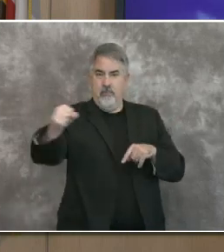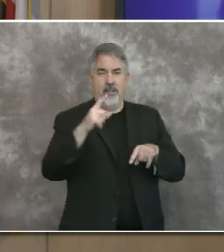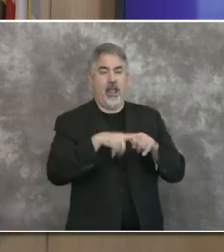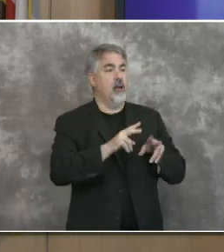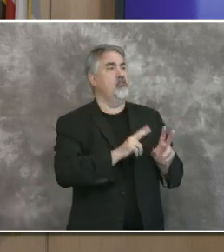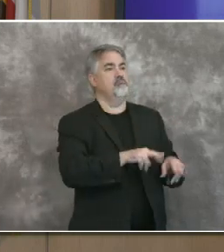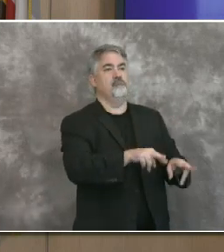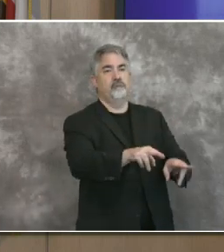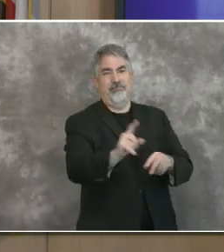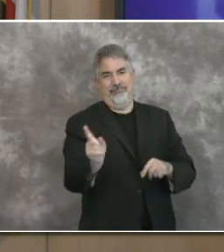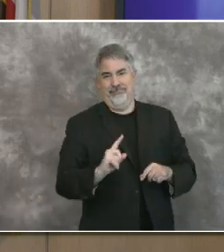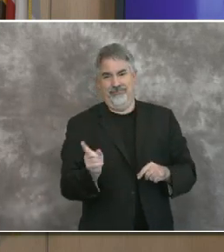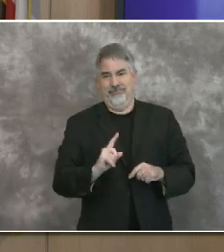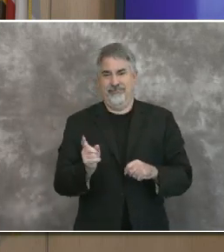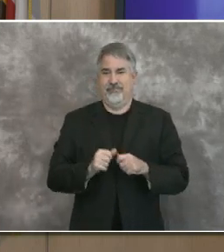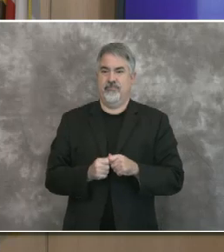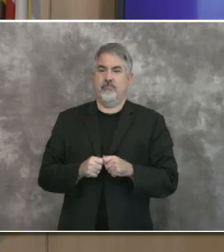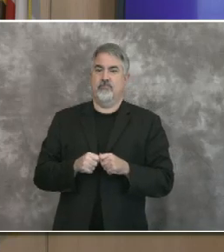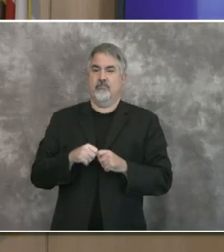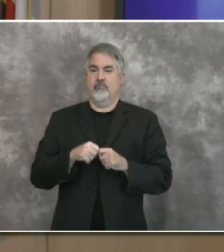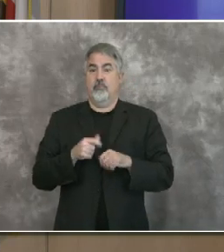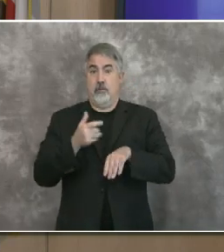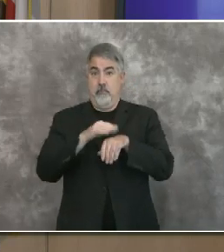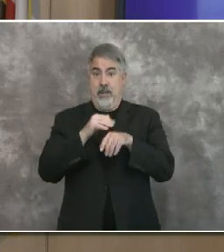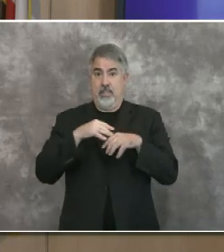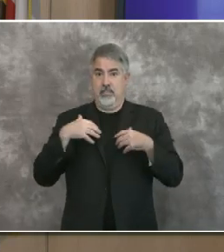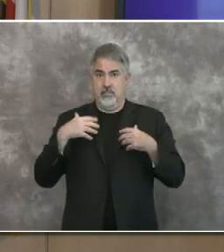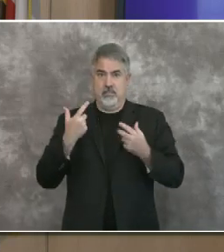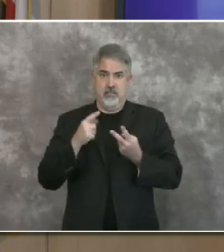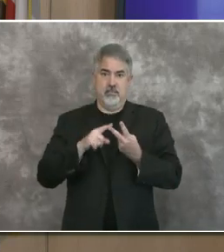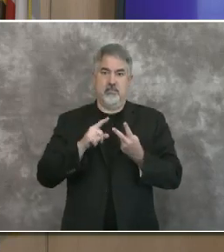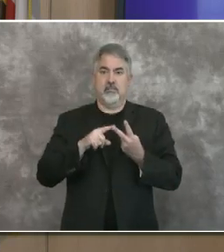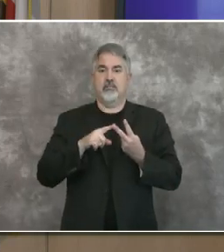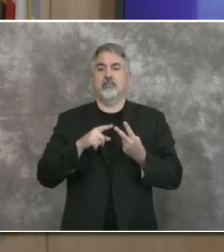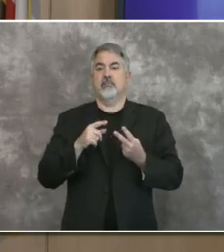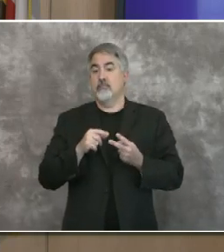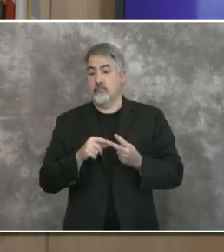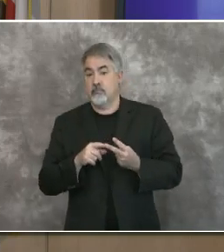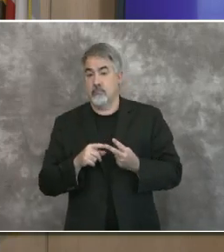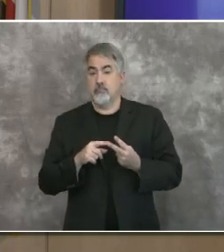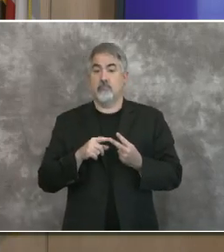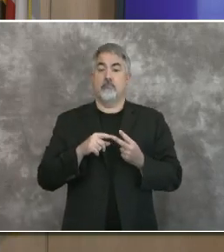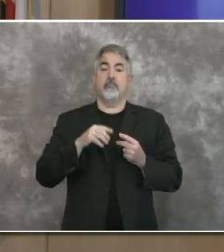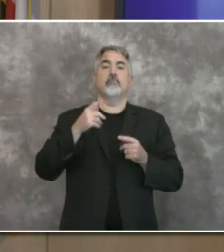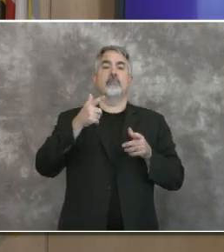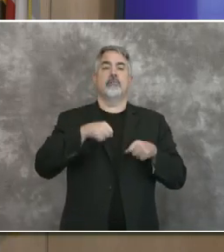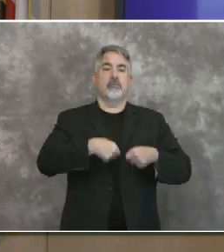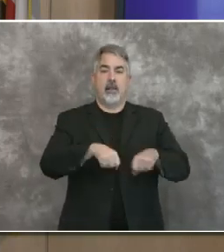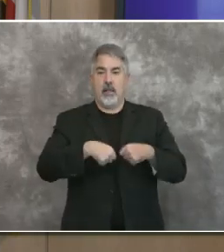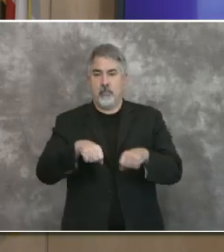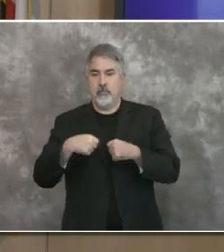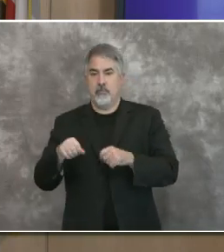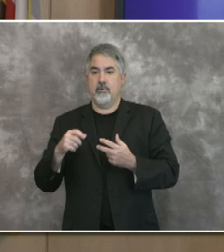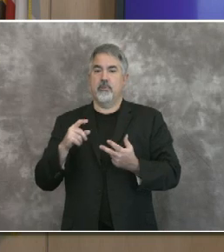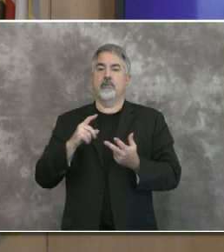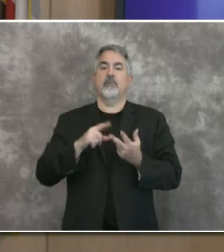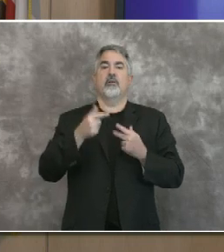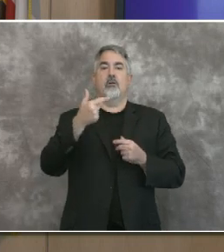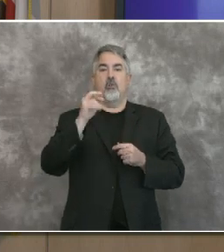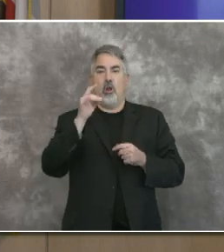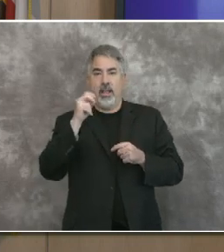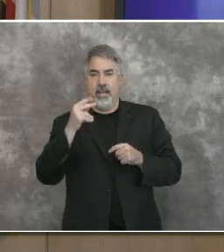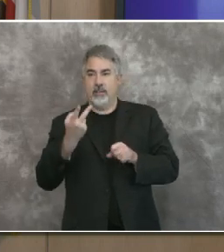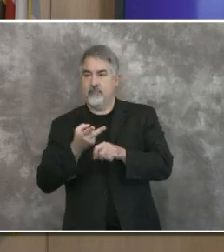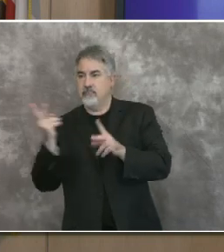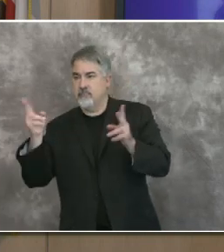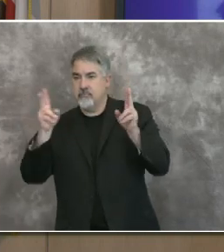grooming, landscaping, and gardening, those services are open, along with outdoor museums and outdoor gathering spaces. The governor